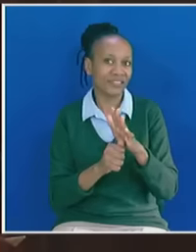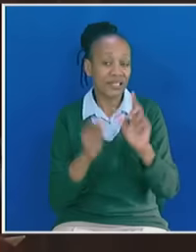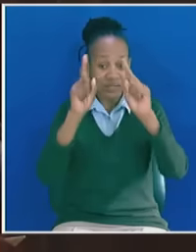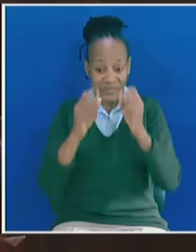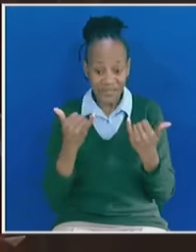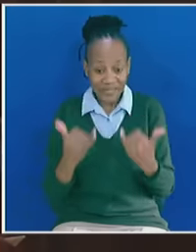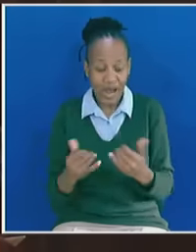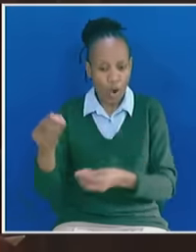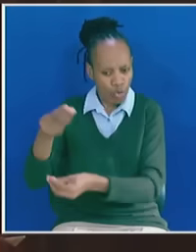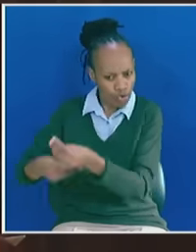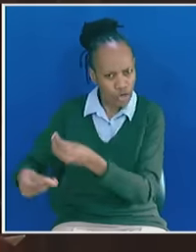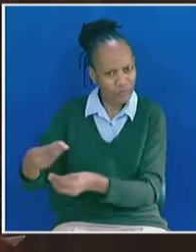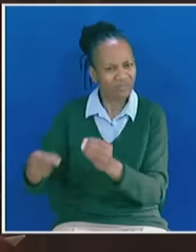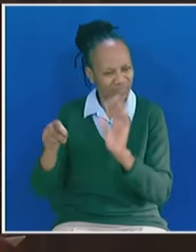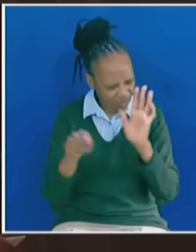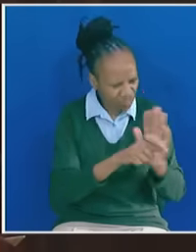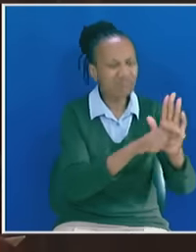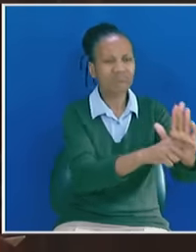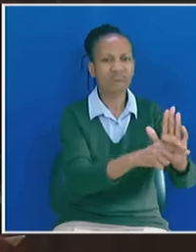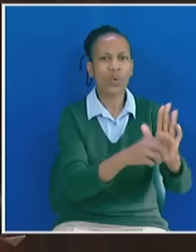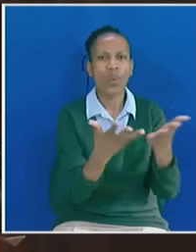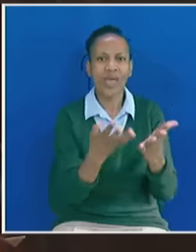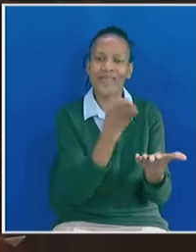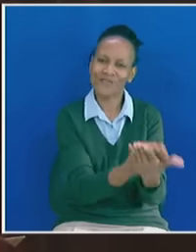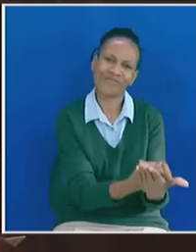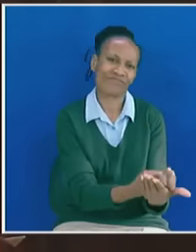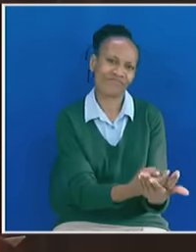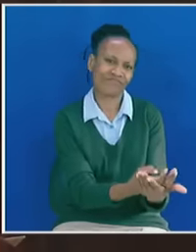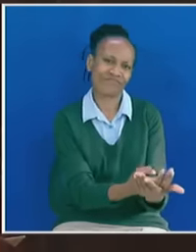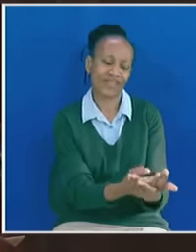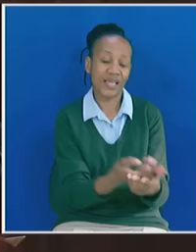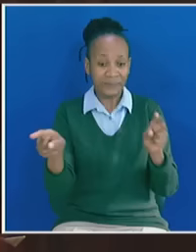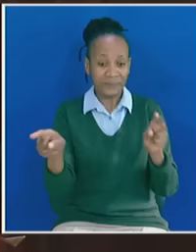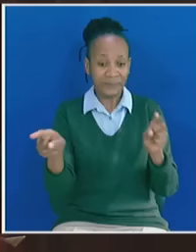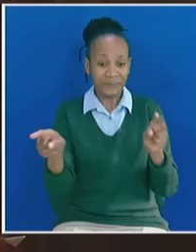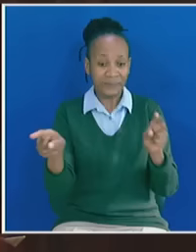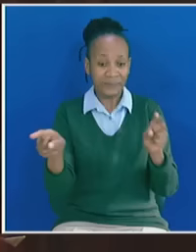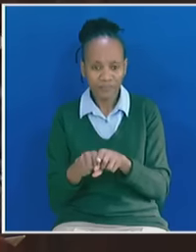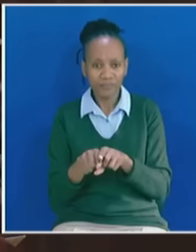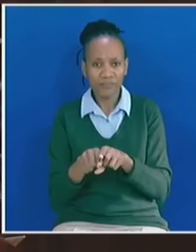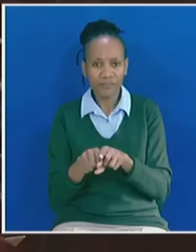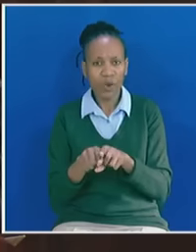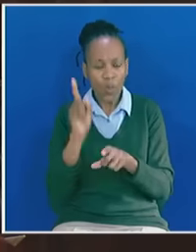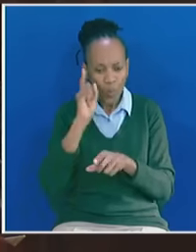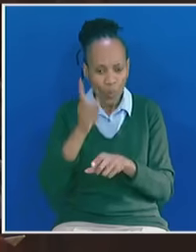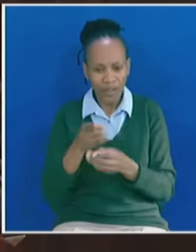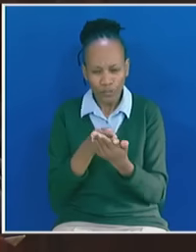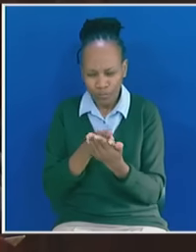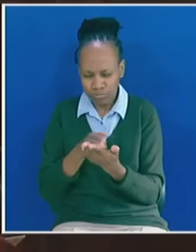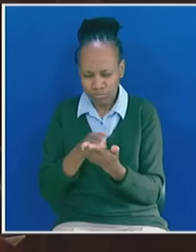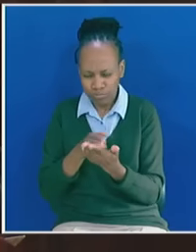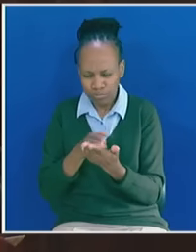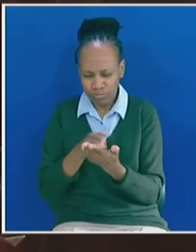especially corruption has a negative impact on our economy, and it has a potential to erode the authority of the